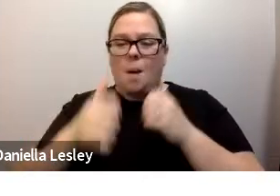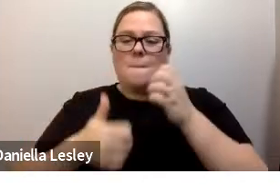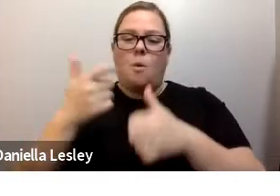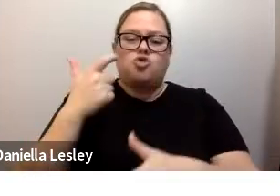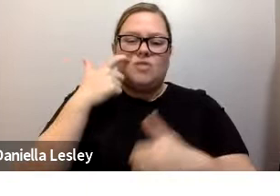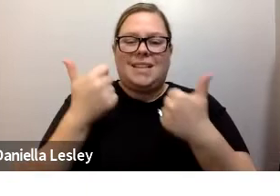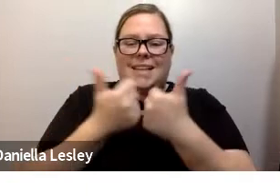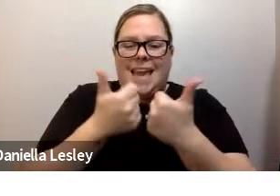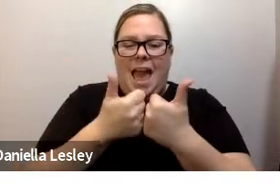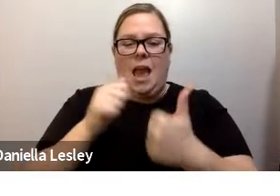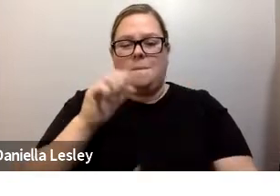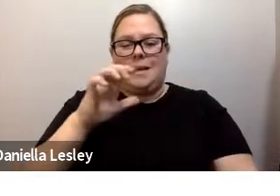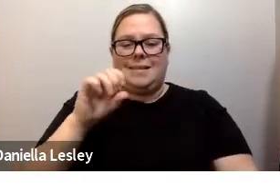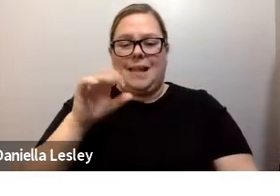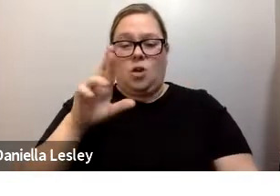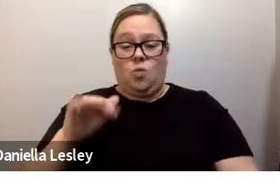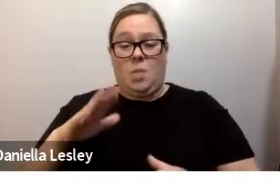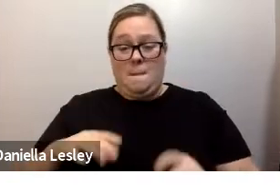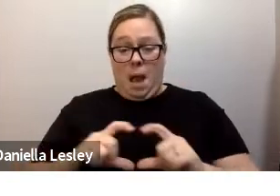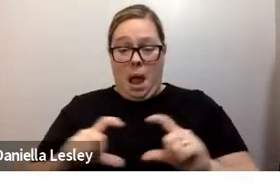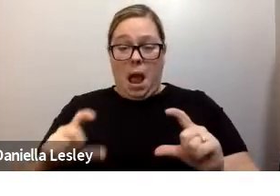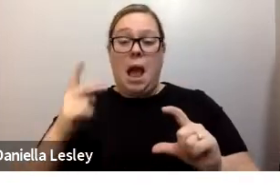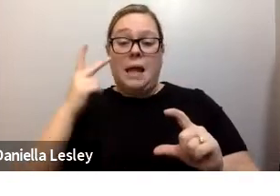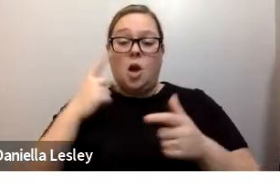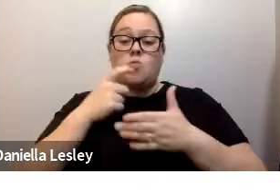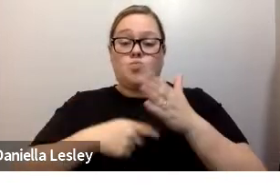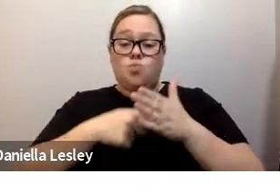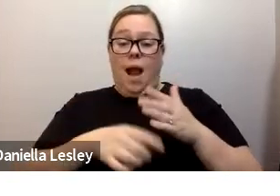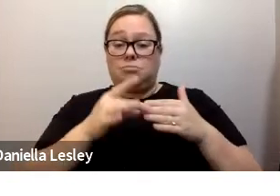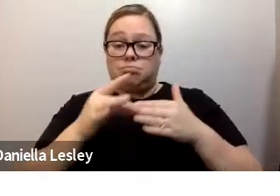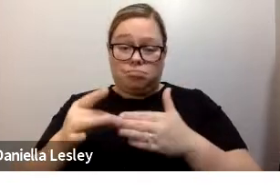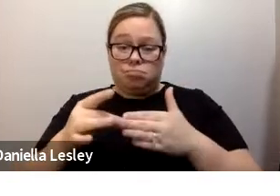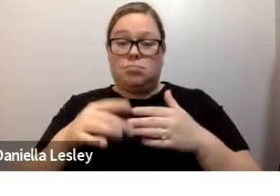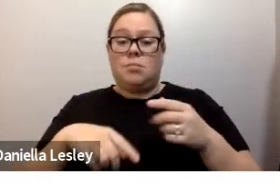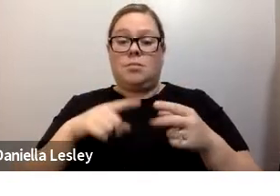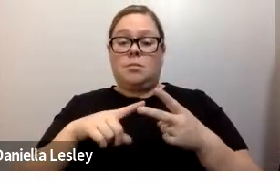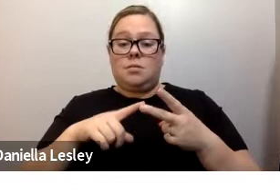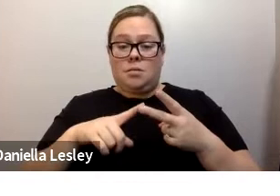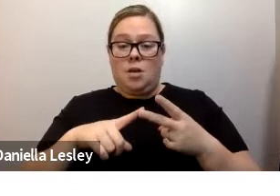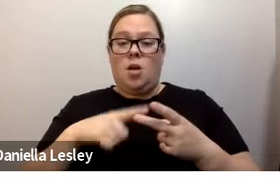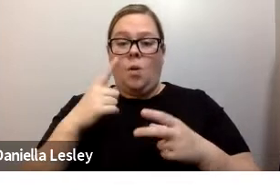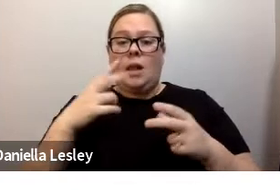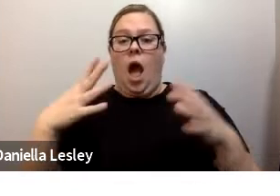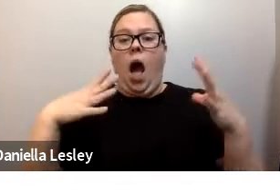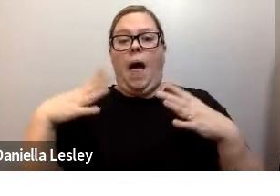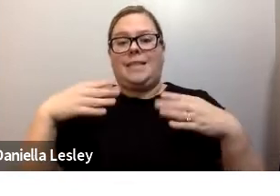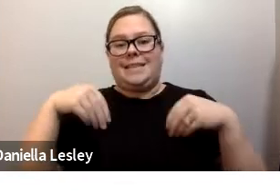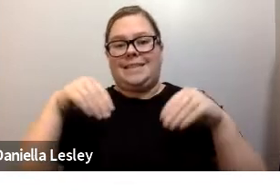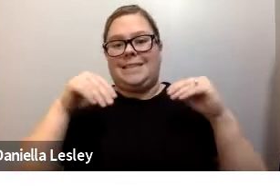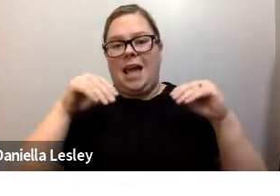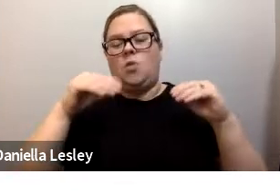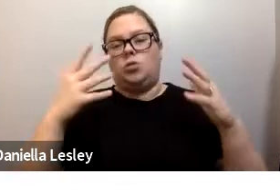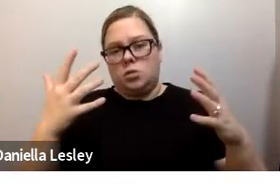bottom of the slide there, you see that it's a price-driven market and it operates largely on the holiday sales cycle, right? So parents